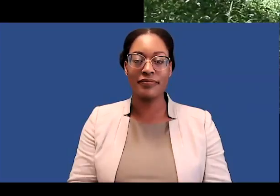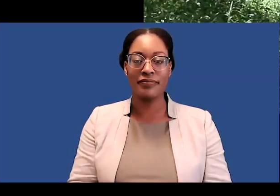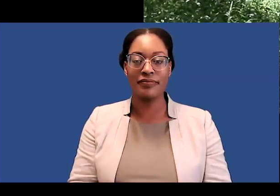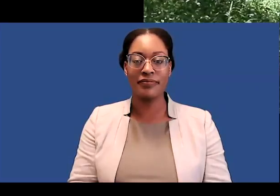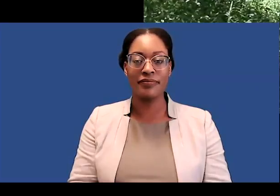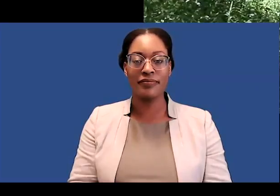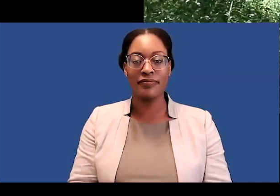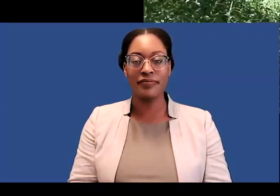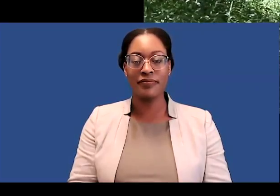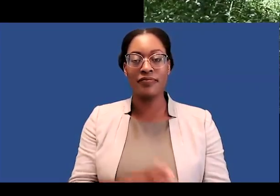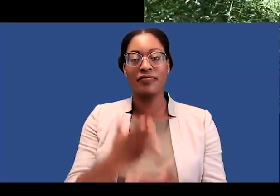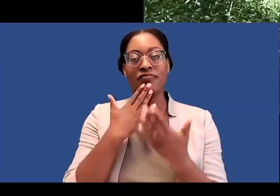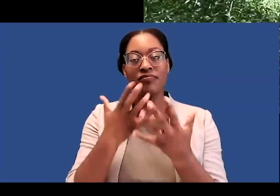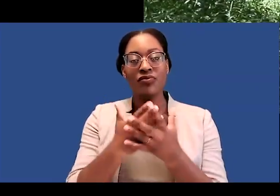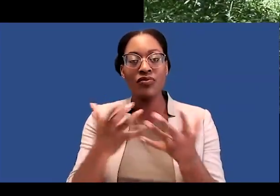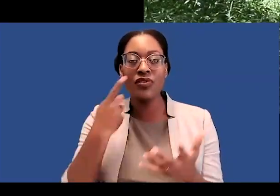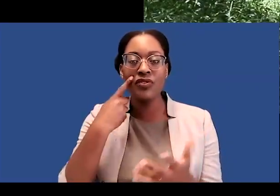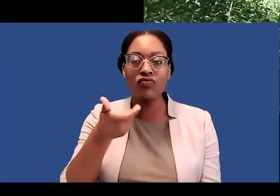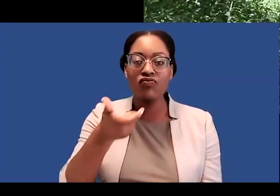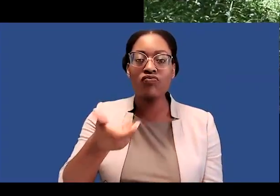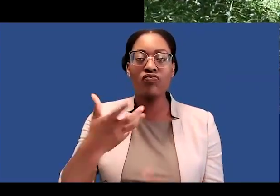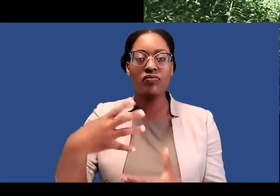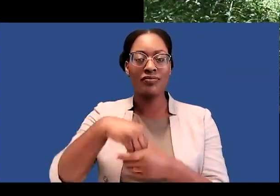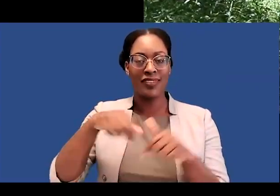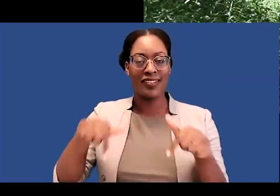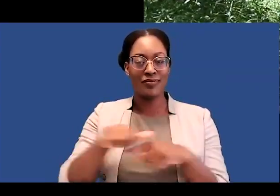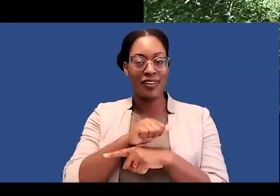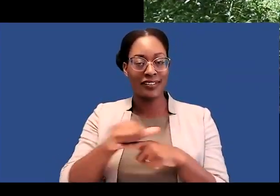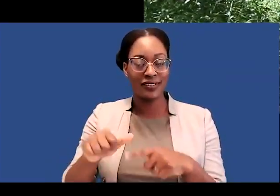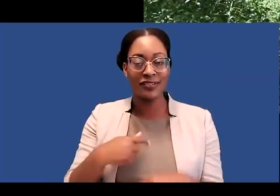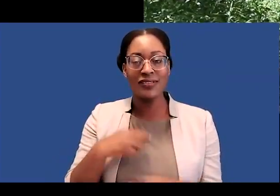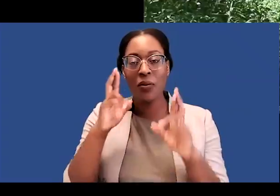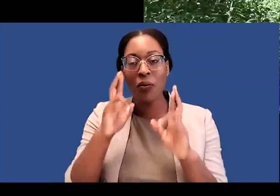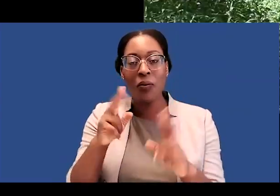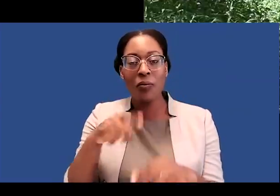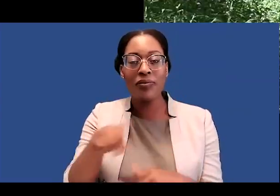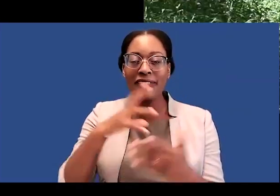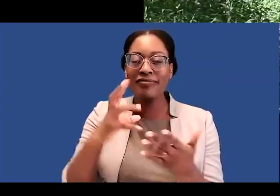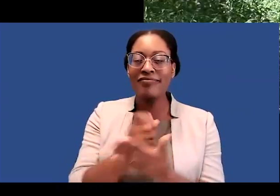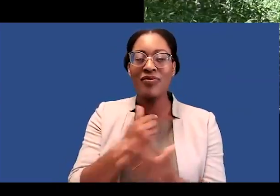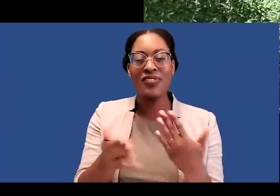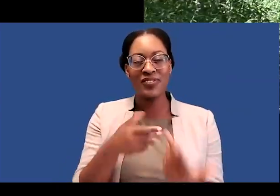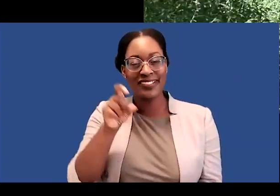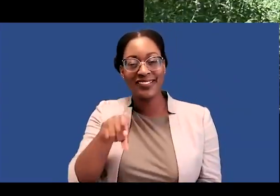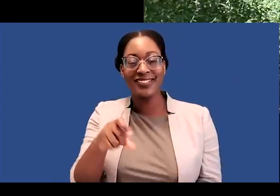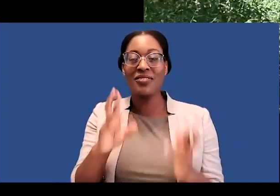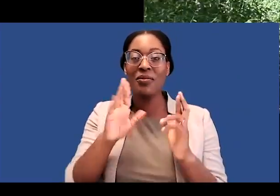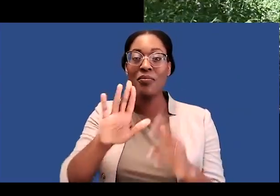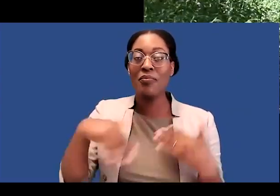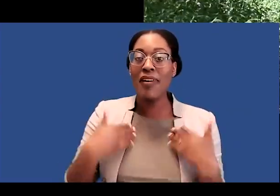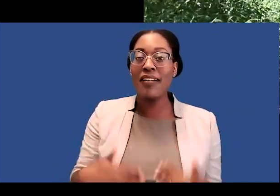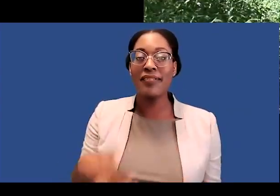Thank you so much for joining me in this practice. I hope you got what you need. I hope the body feels awake and energized and that